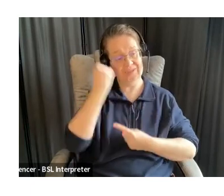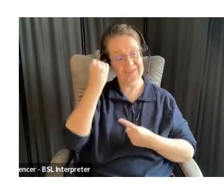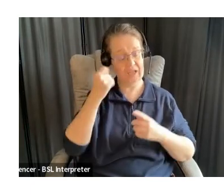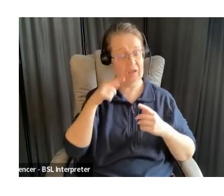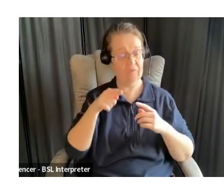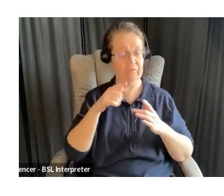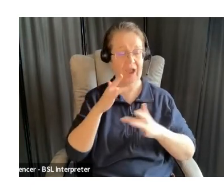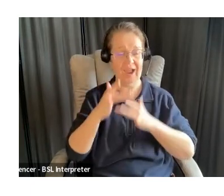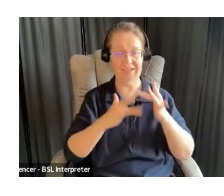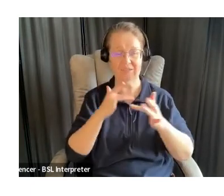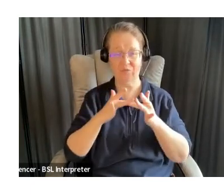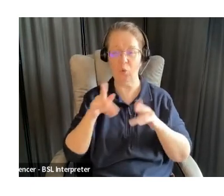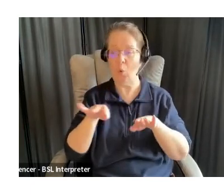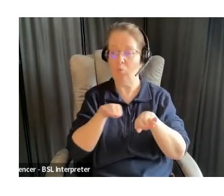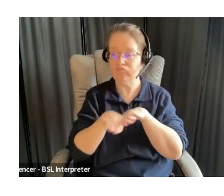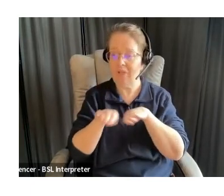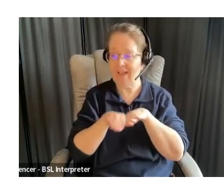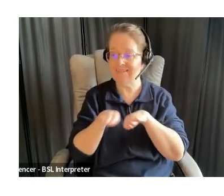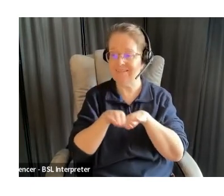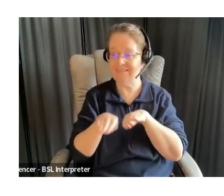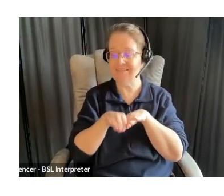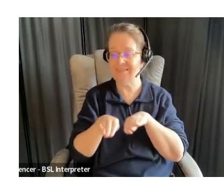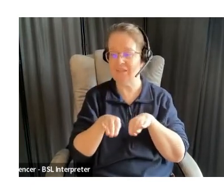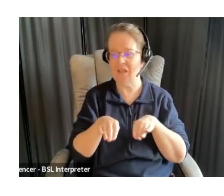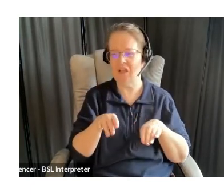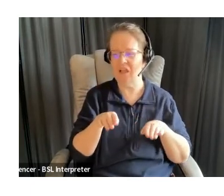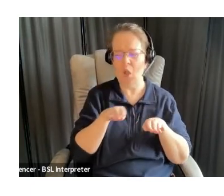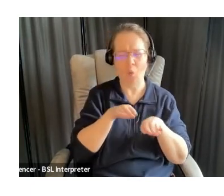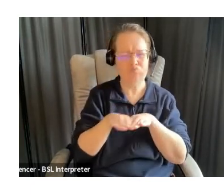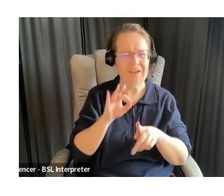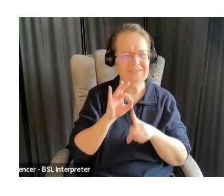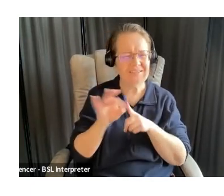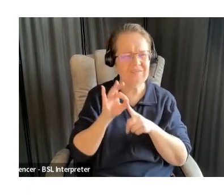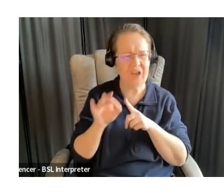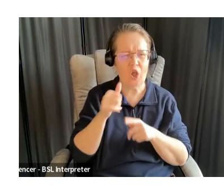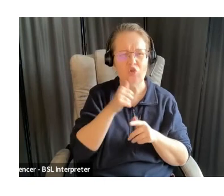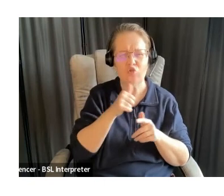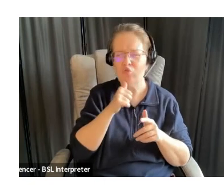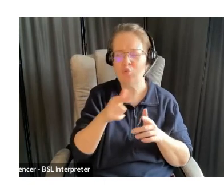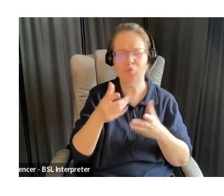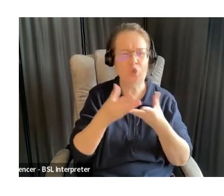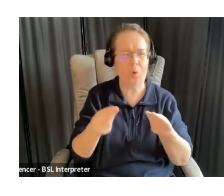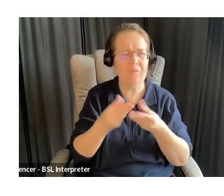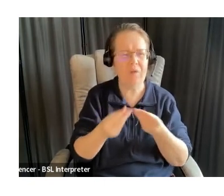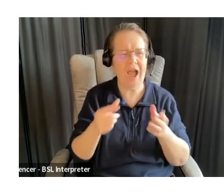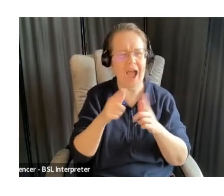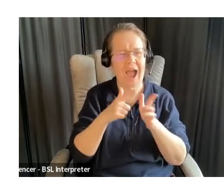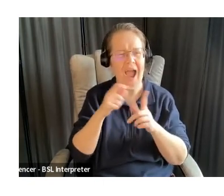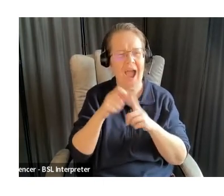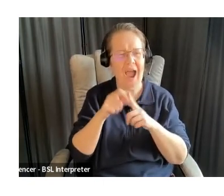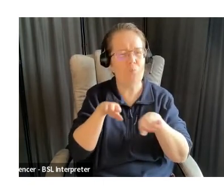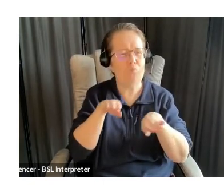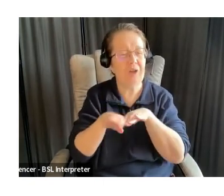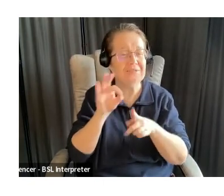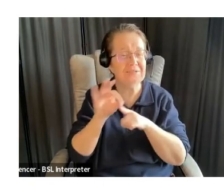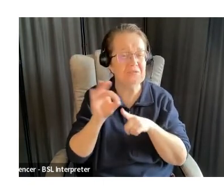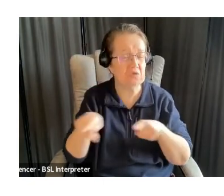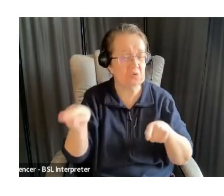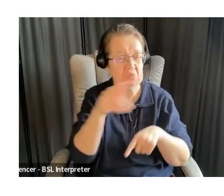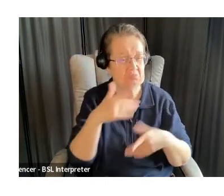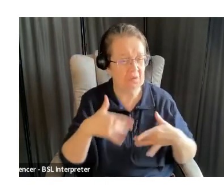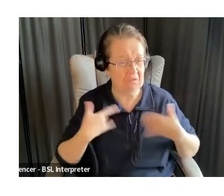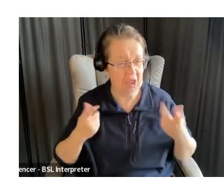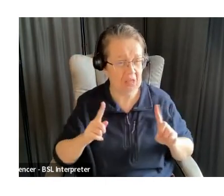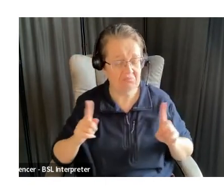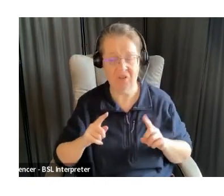webinar. Practice interviews with some apps. I don't know how you guys feel about using software or apps to do practice interviews.